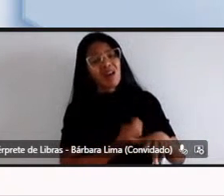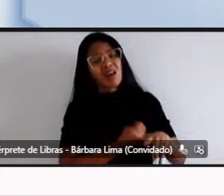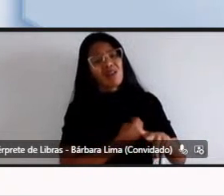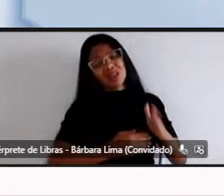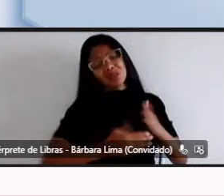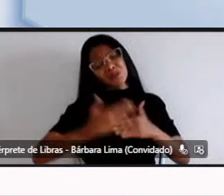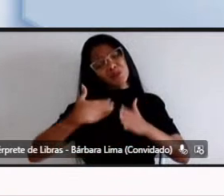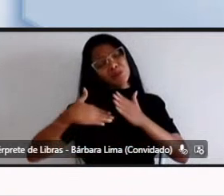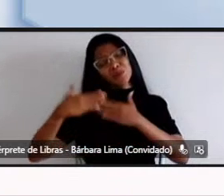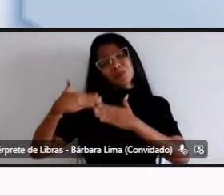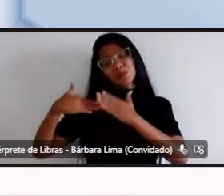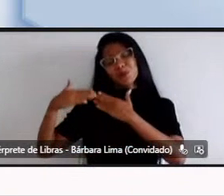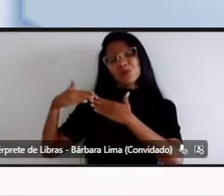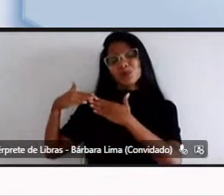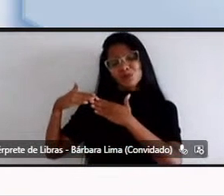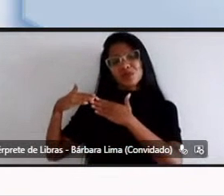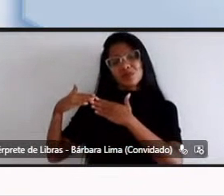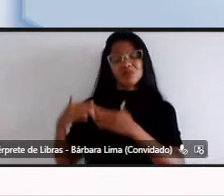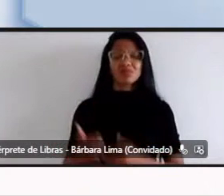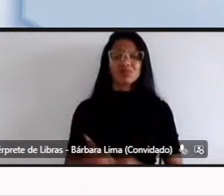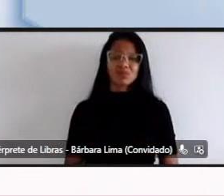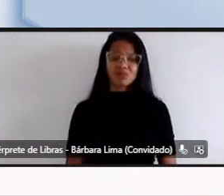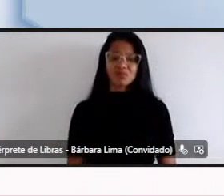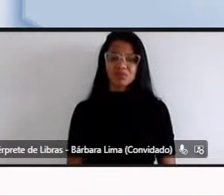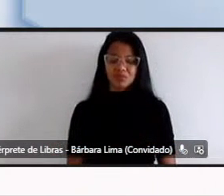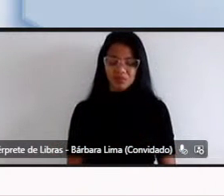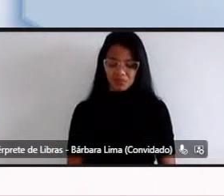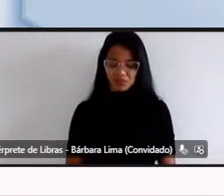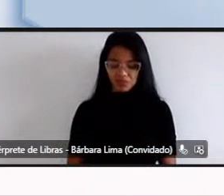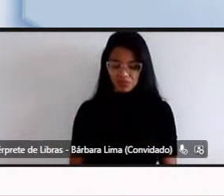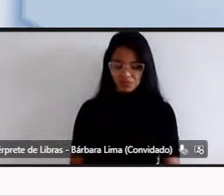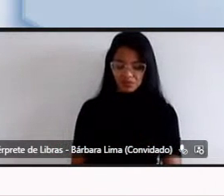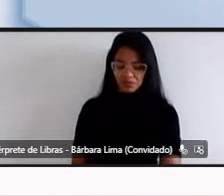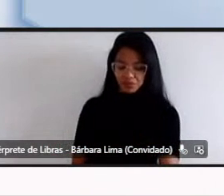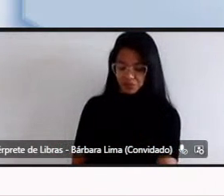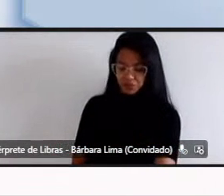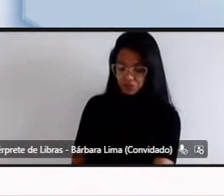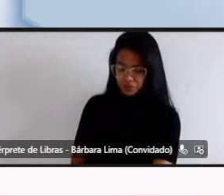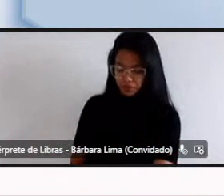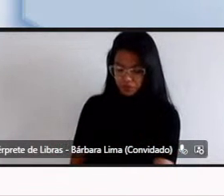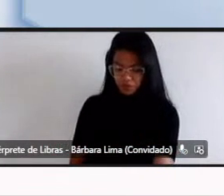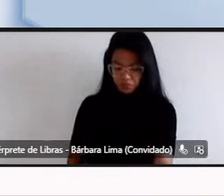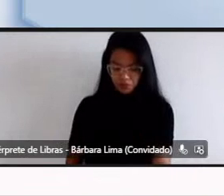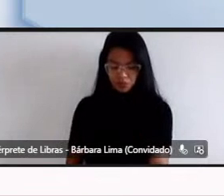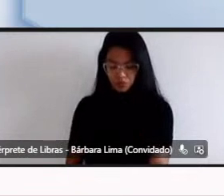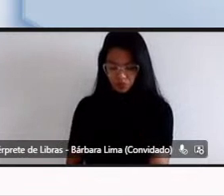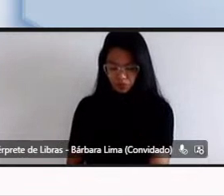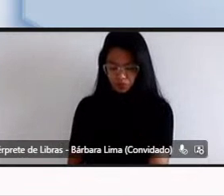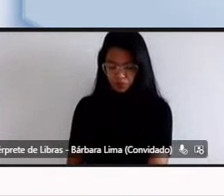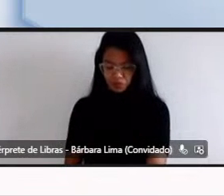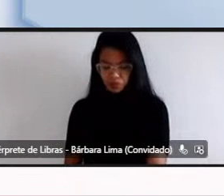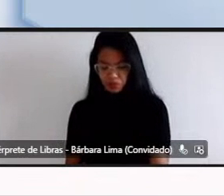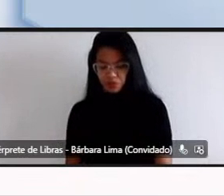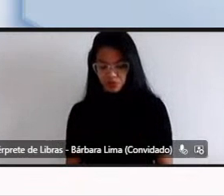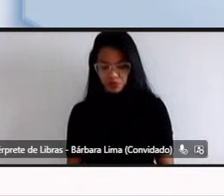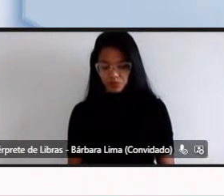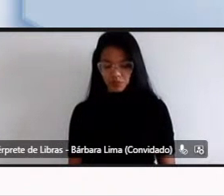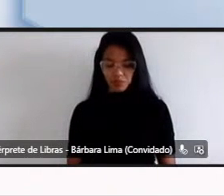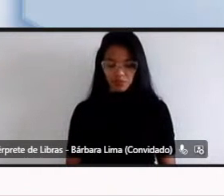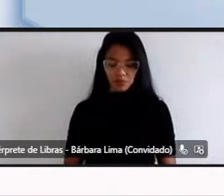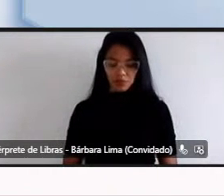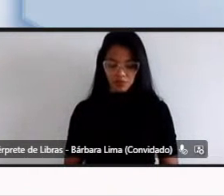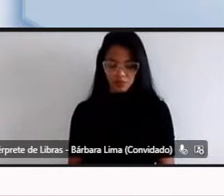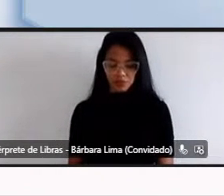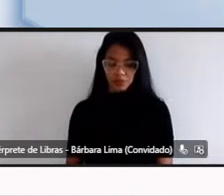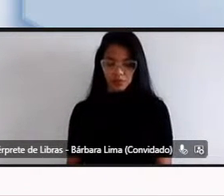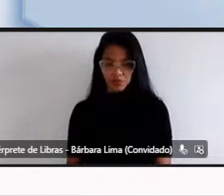vítima anteriormente. And of course, the family of the perpetrator will be caused